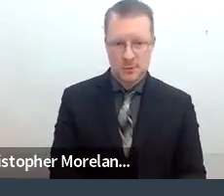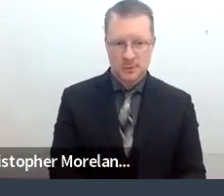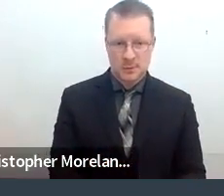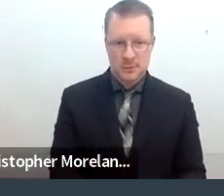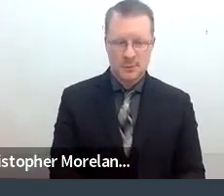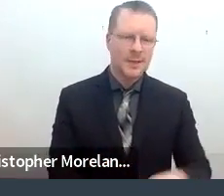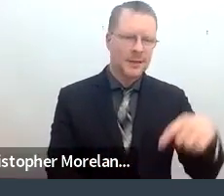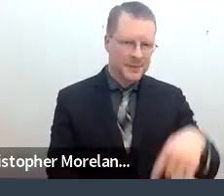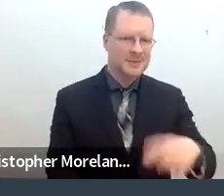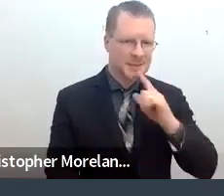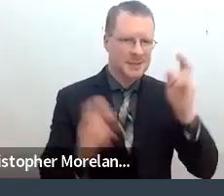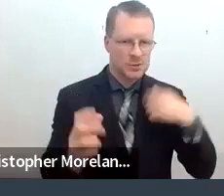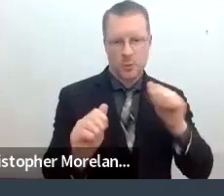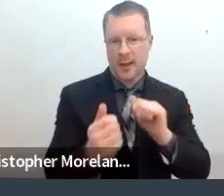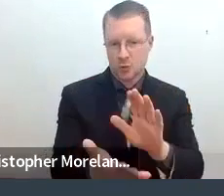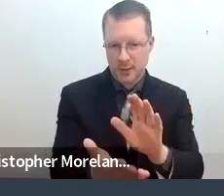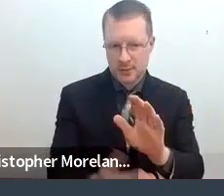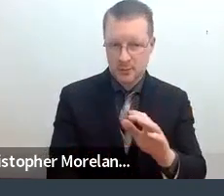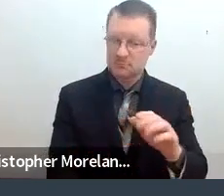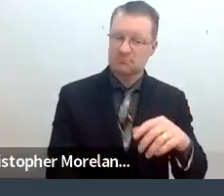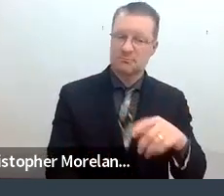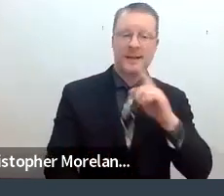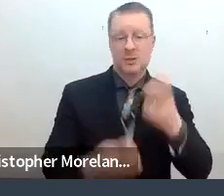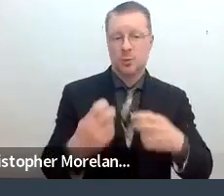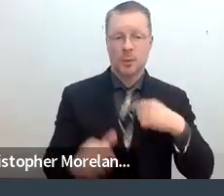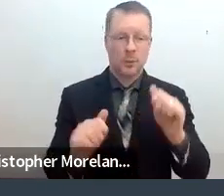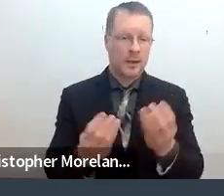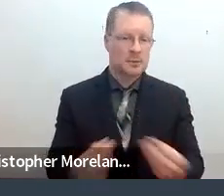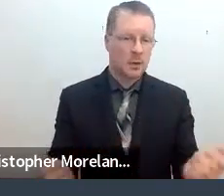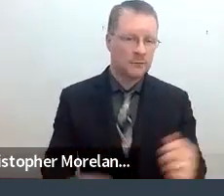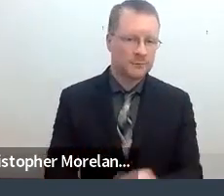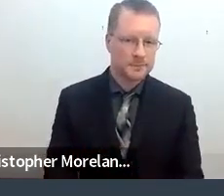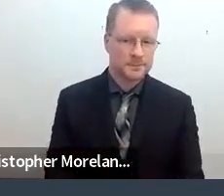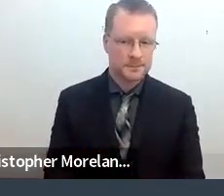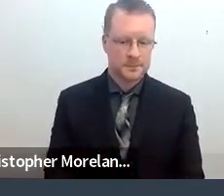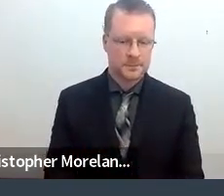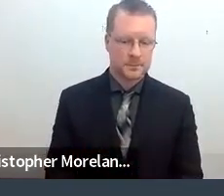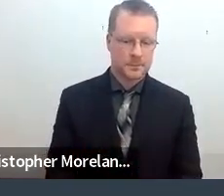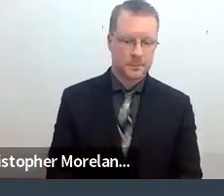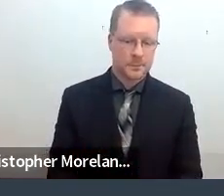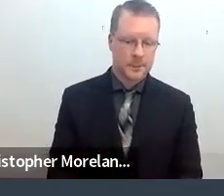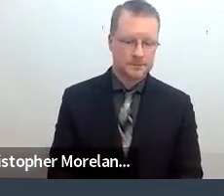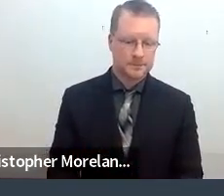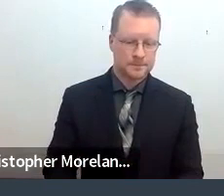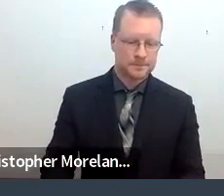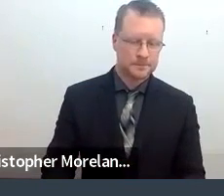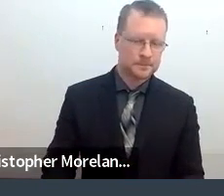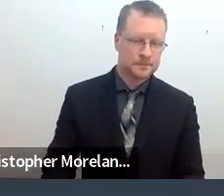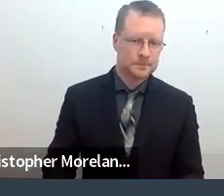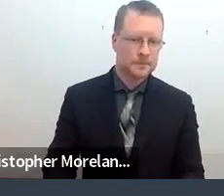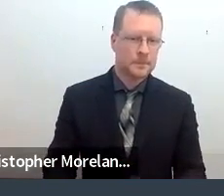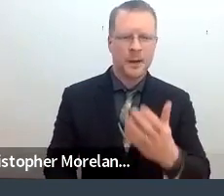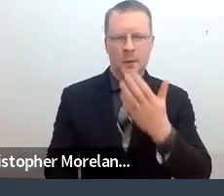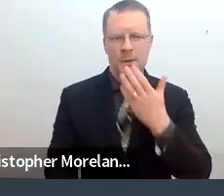and coworkers. And this is an issue that we need to address. And this is a problem that we should feel that we can solve.